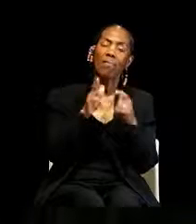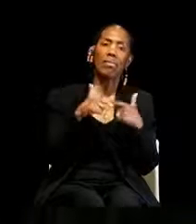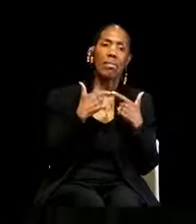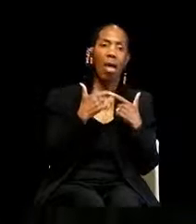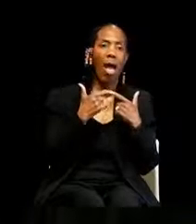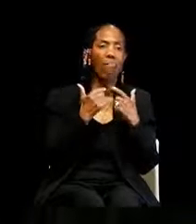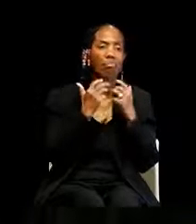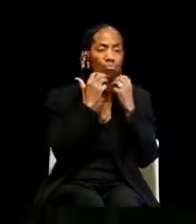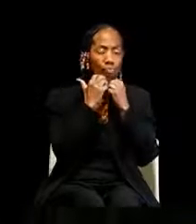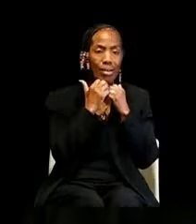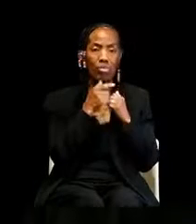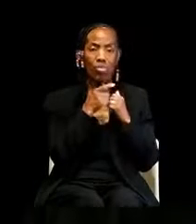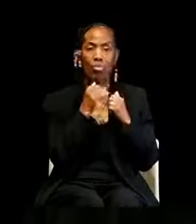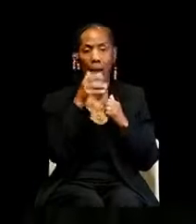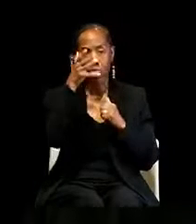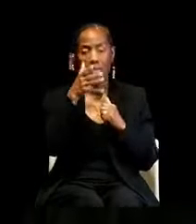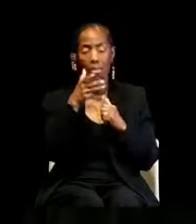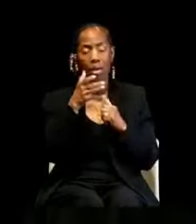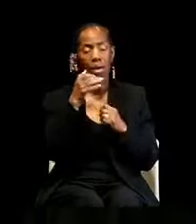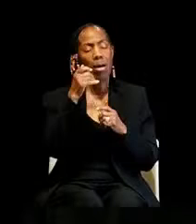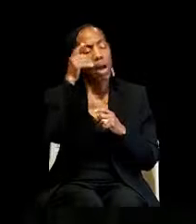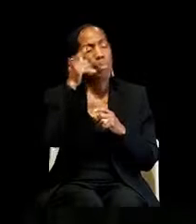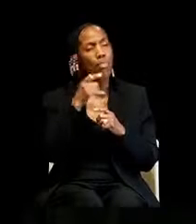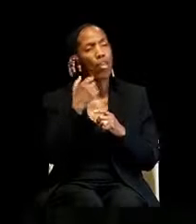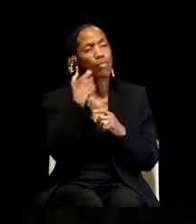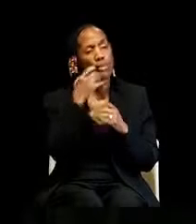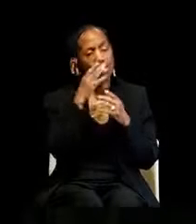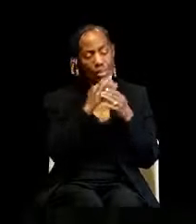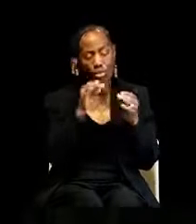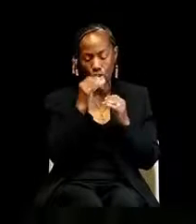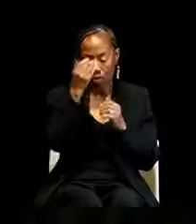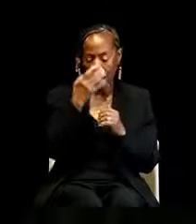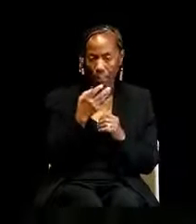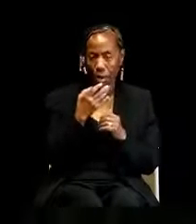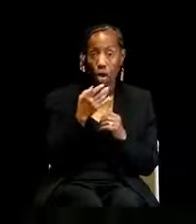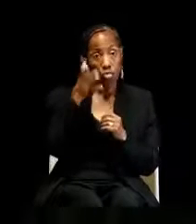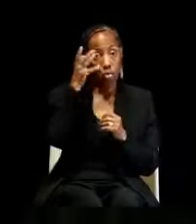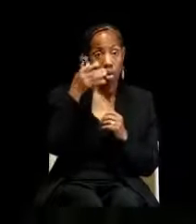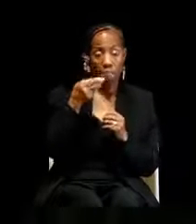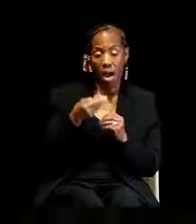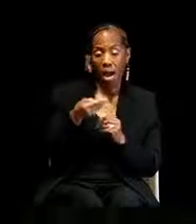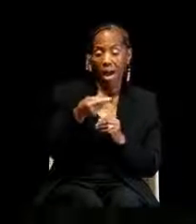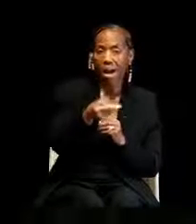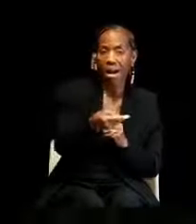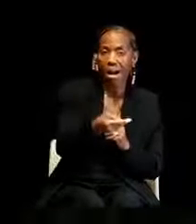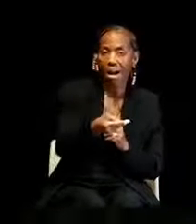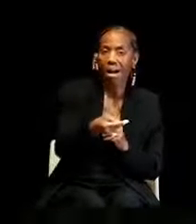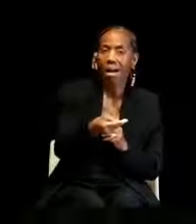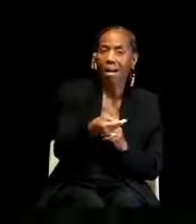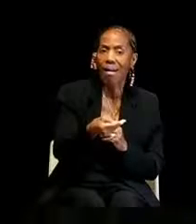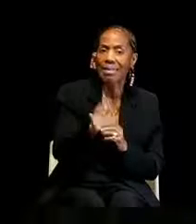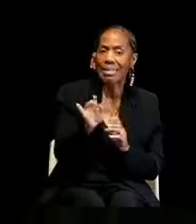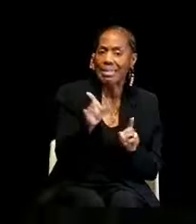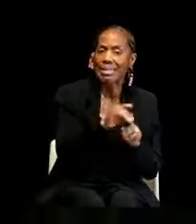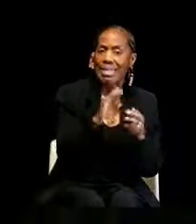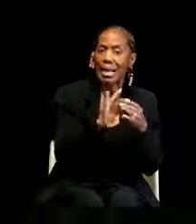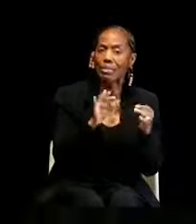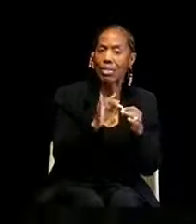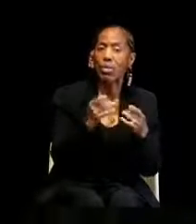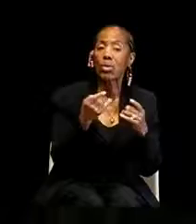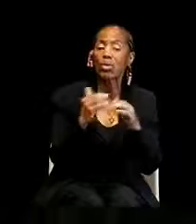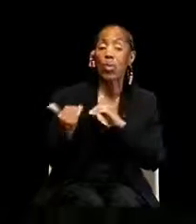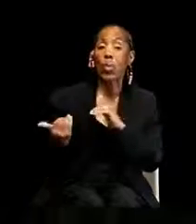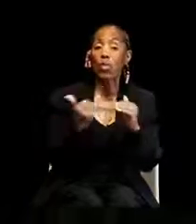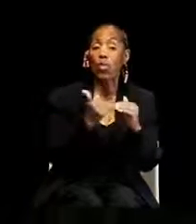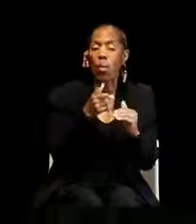him. My brother recently told me a story that my grandfather told him that would confirm this. And so during the war